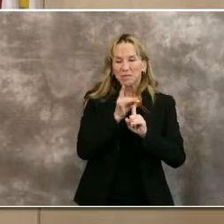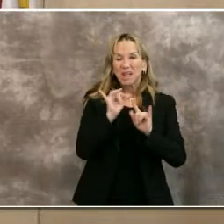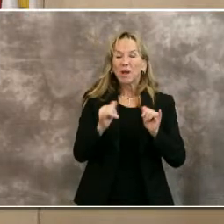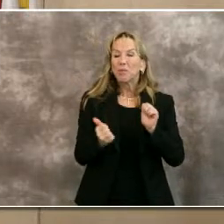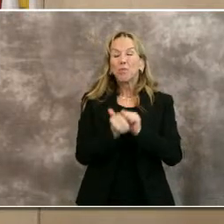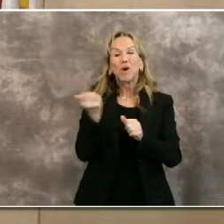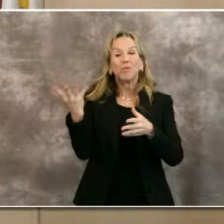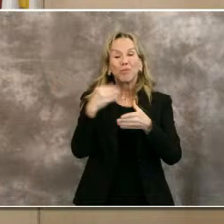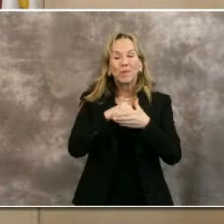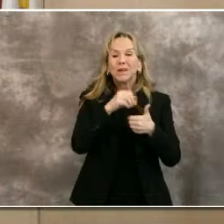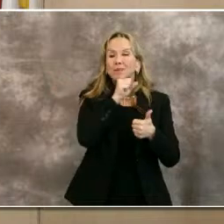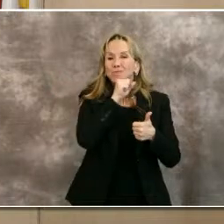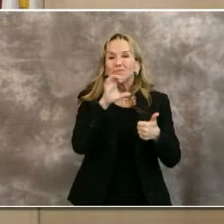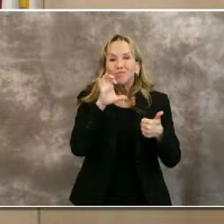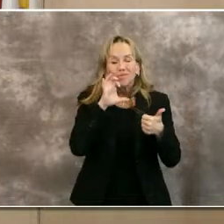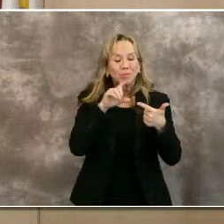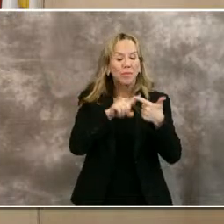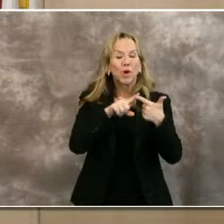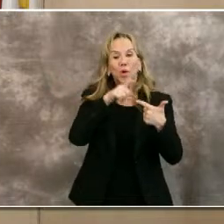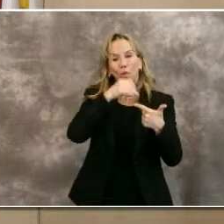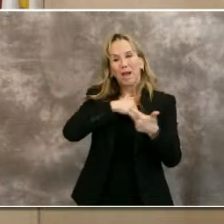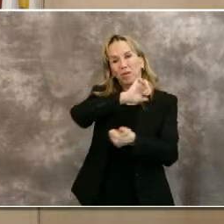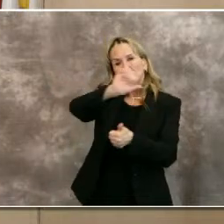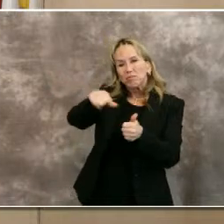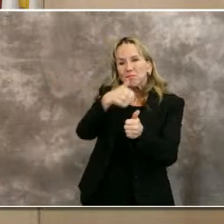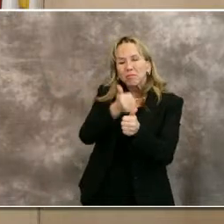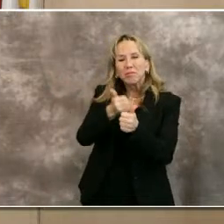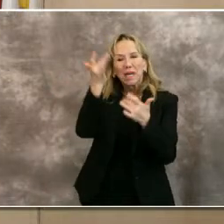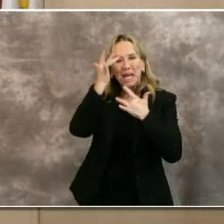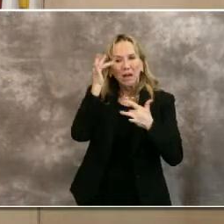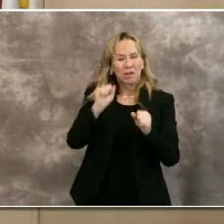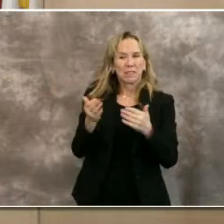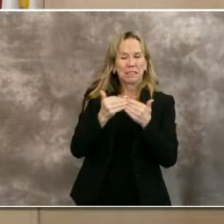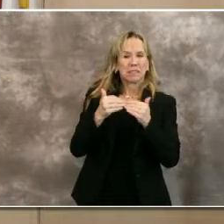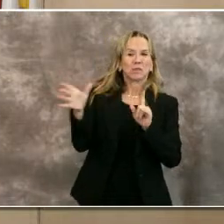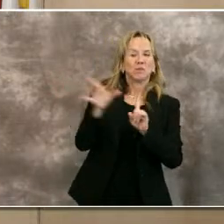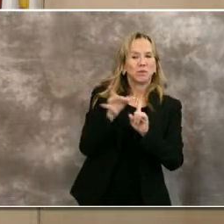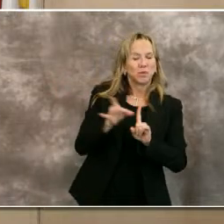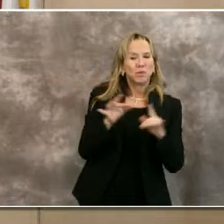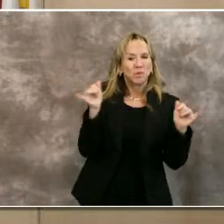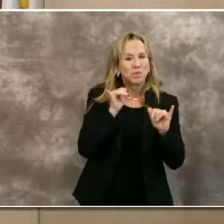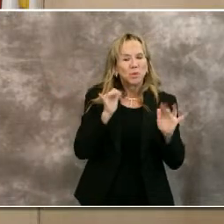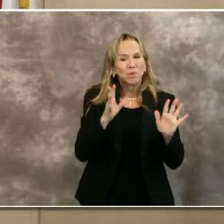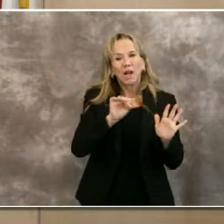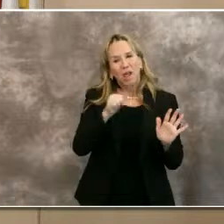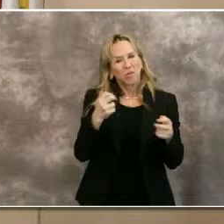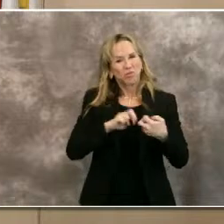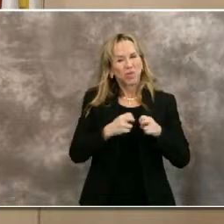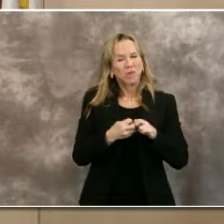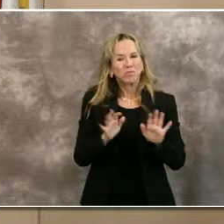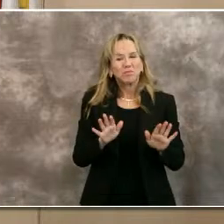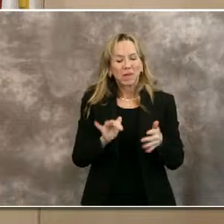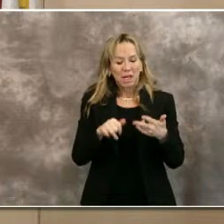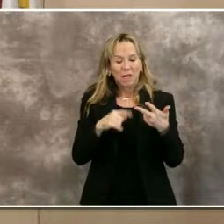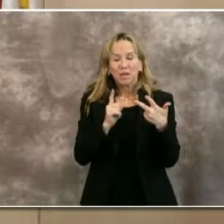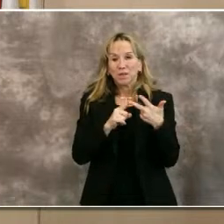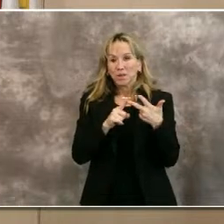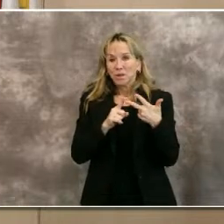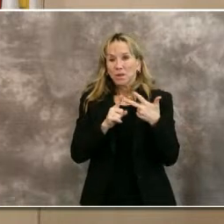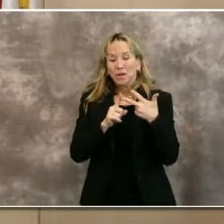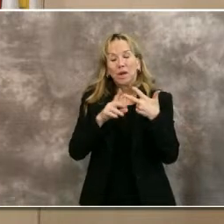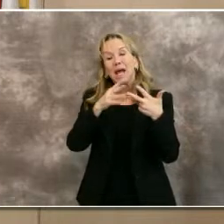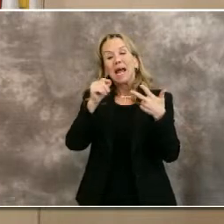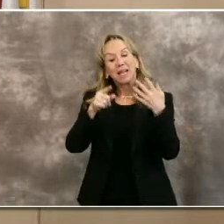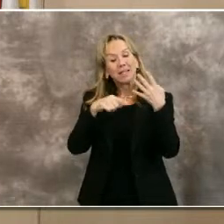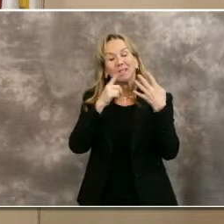elderly, individuals with underlying medical conditions, and other health conditions. And